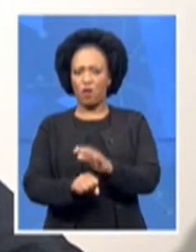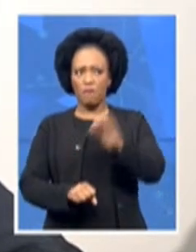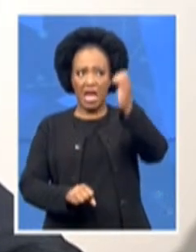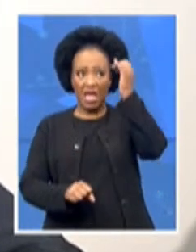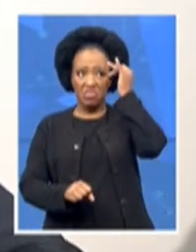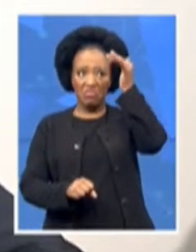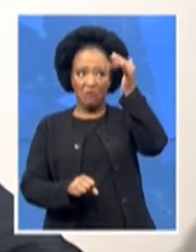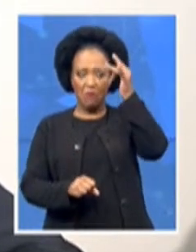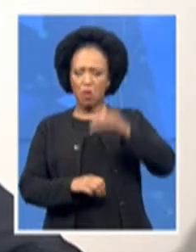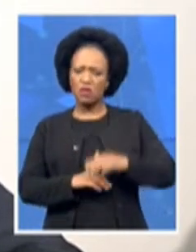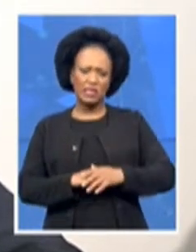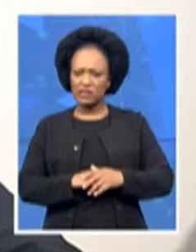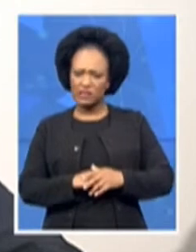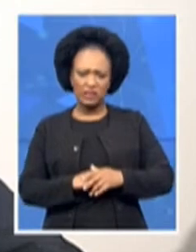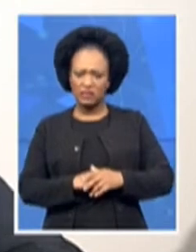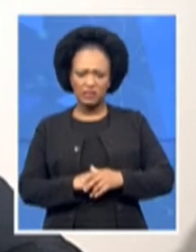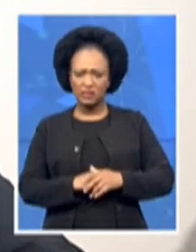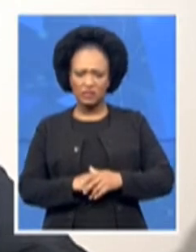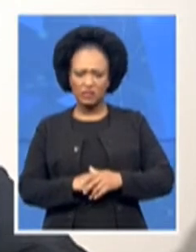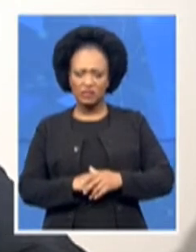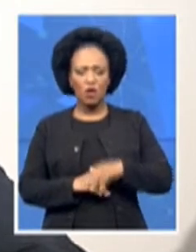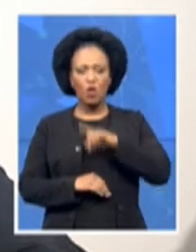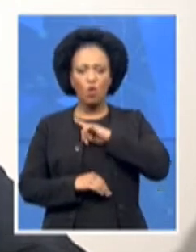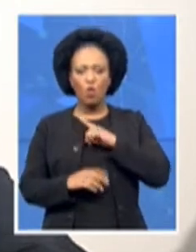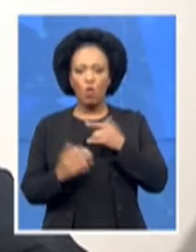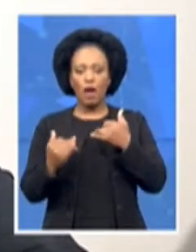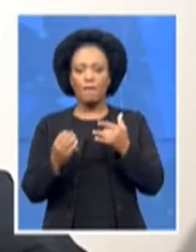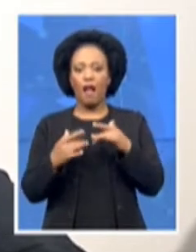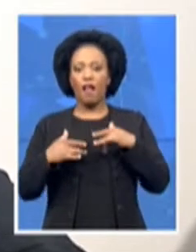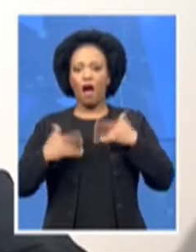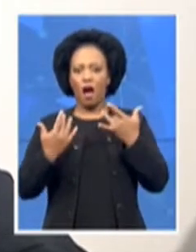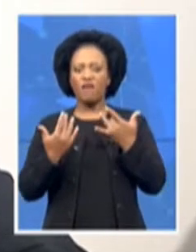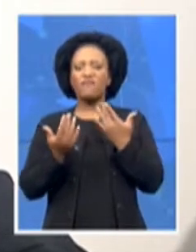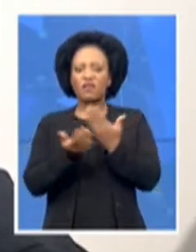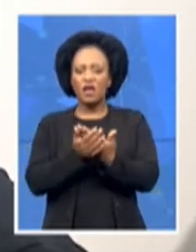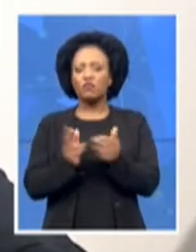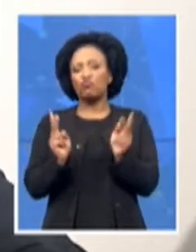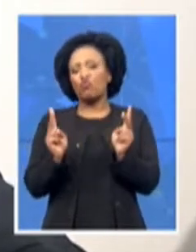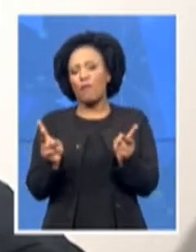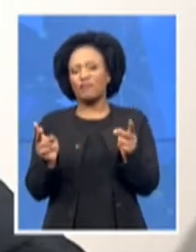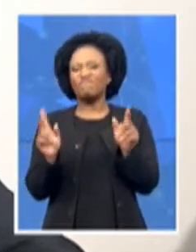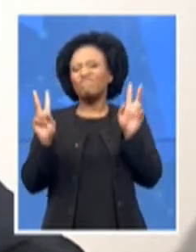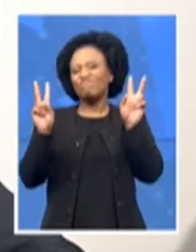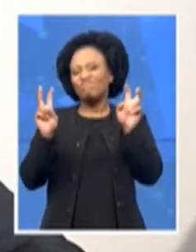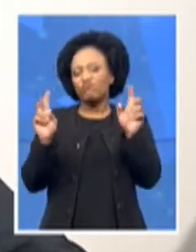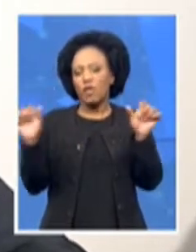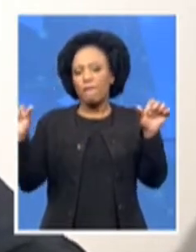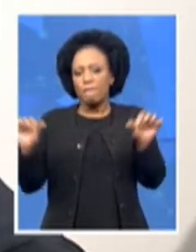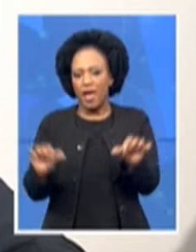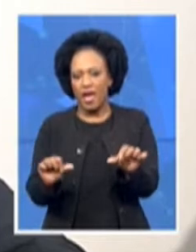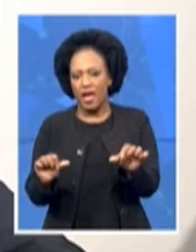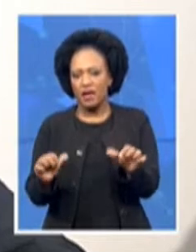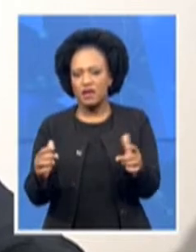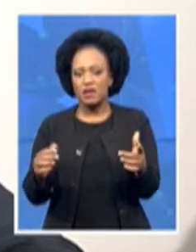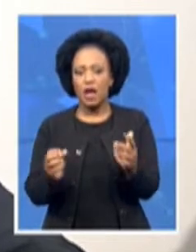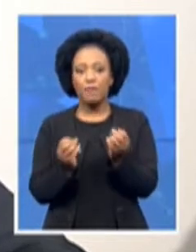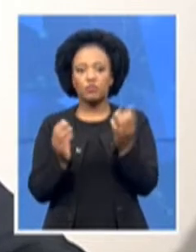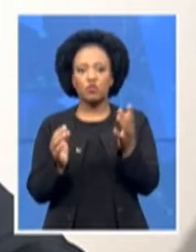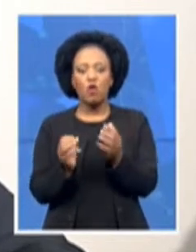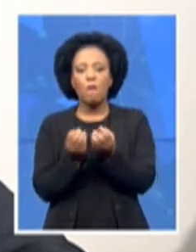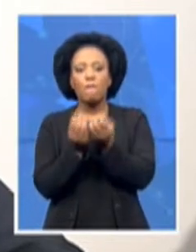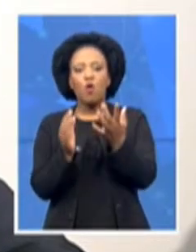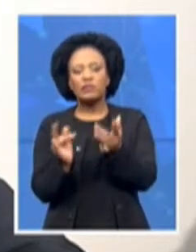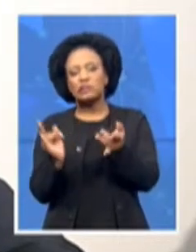lot of the life can be claimed back. I'm sure all of us who watch TV, sports, I mean, when you see in